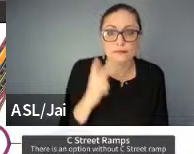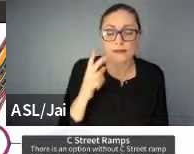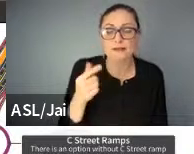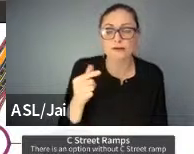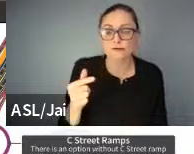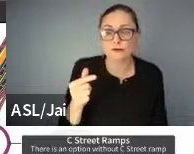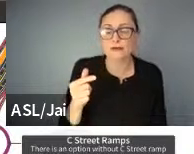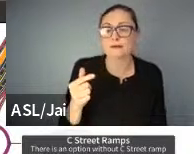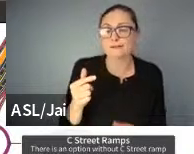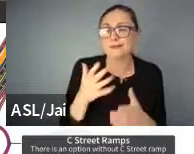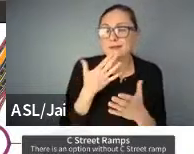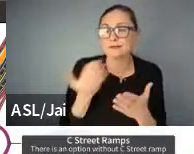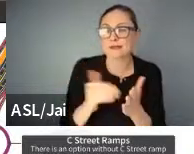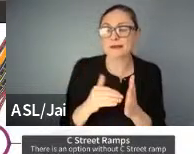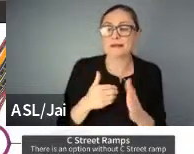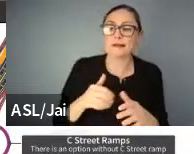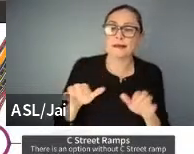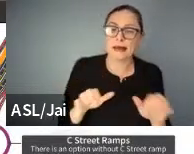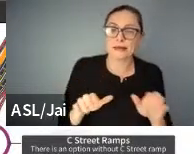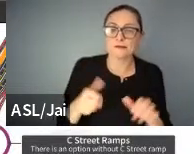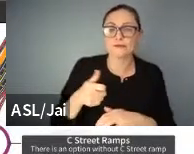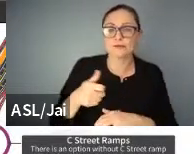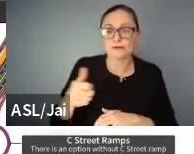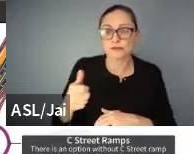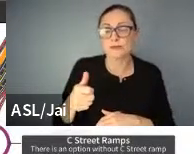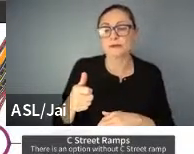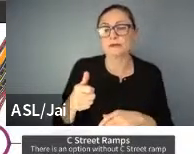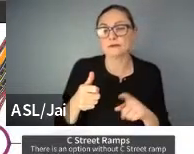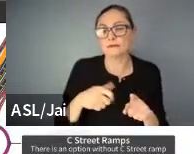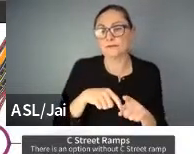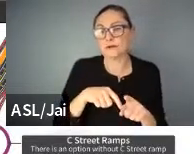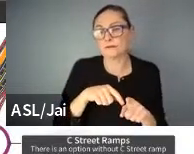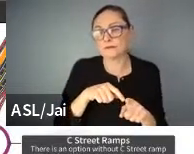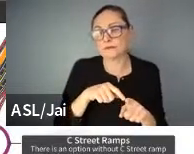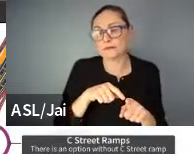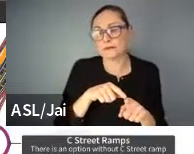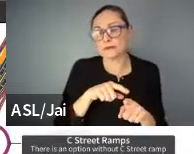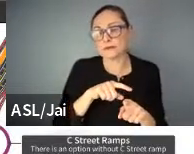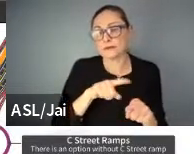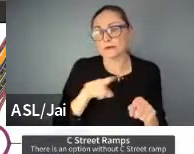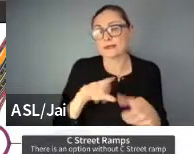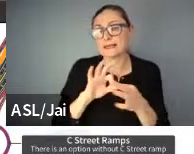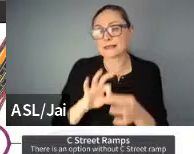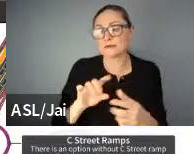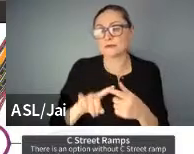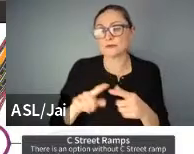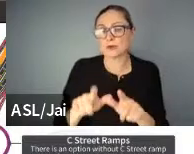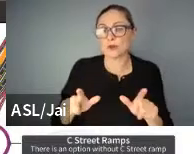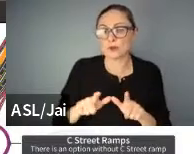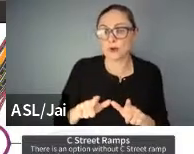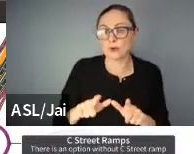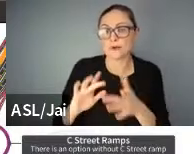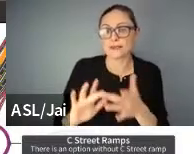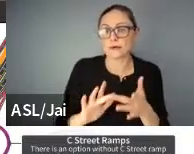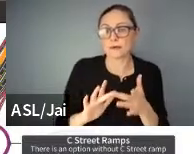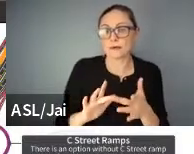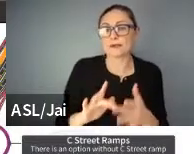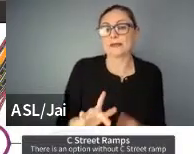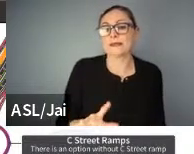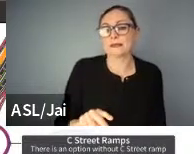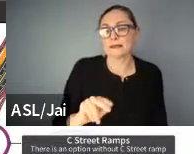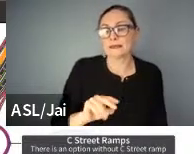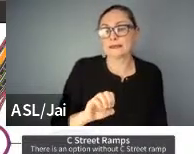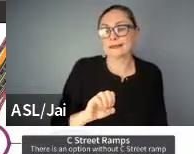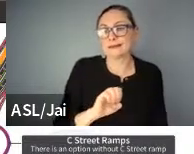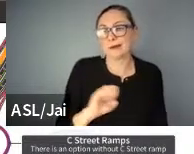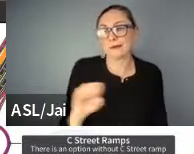active transportation connecting down off of the bridge, connecting to the local network east-west and north-south within the program